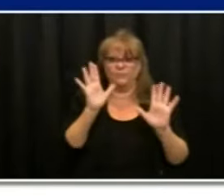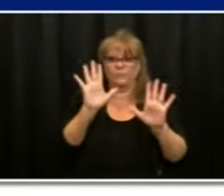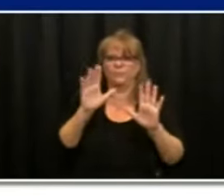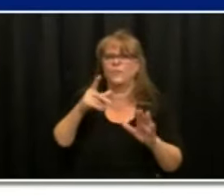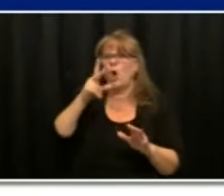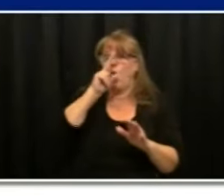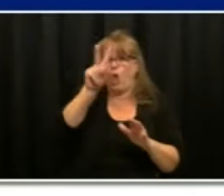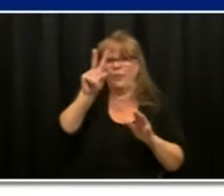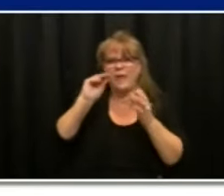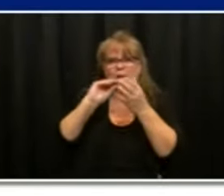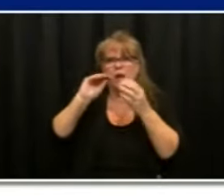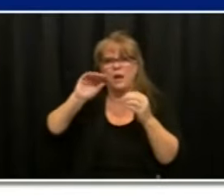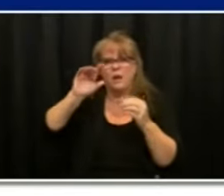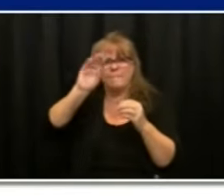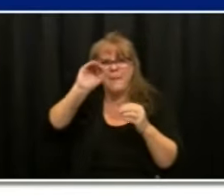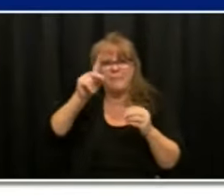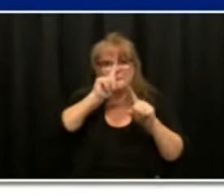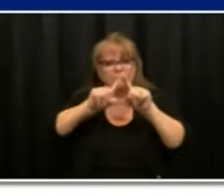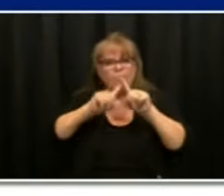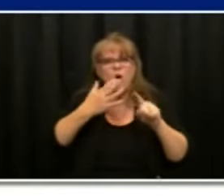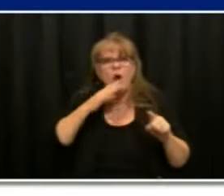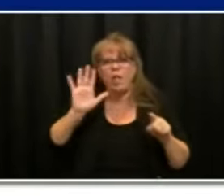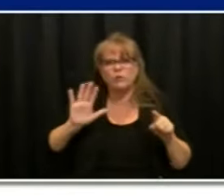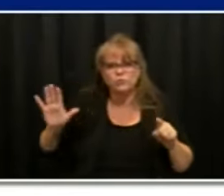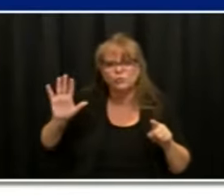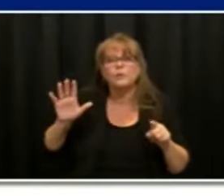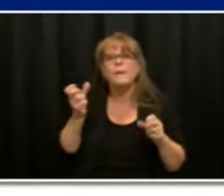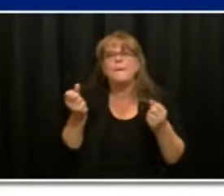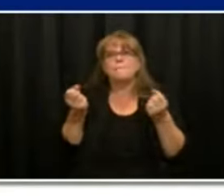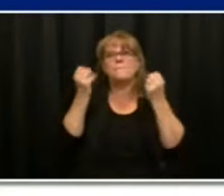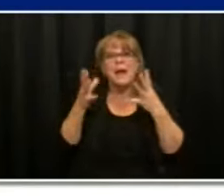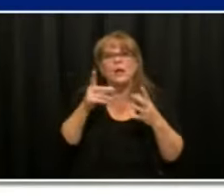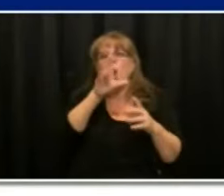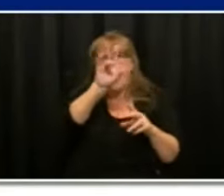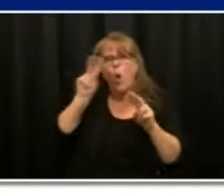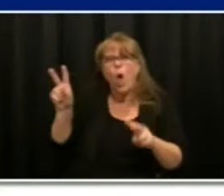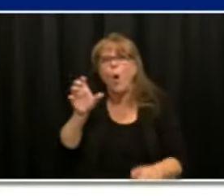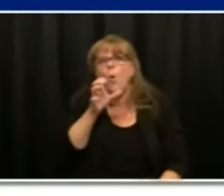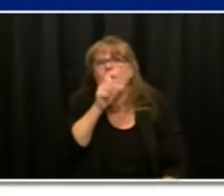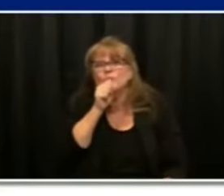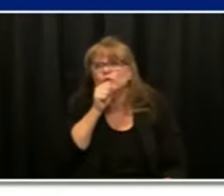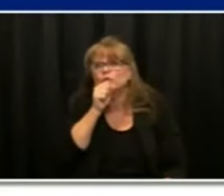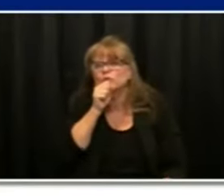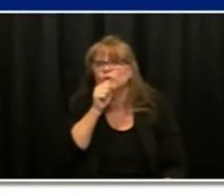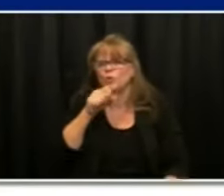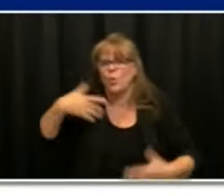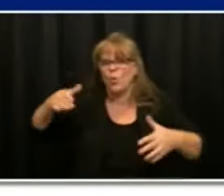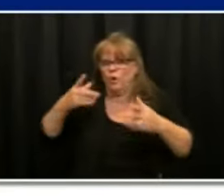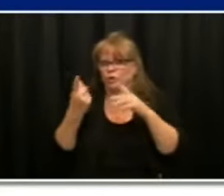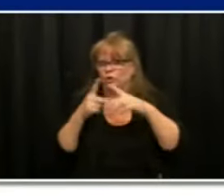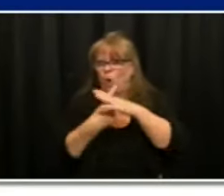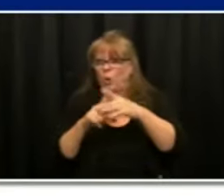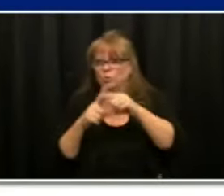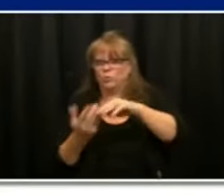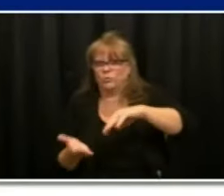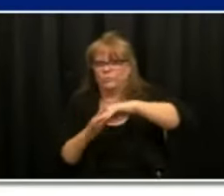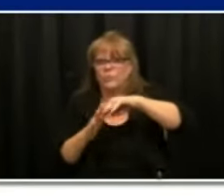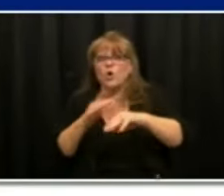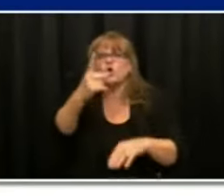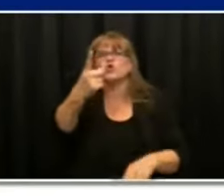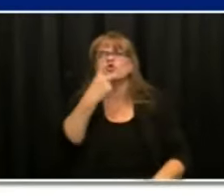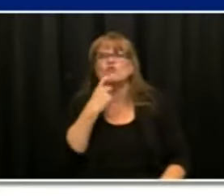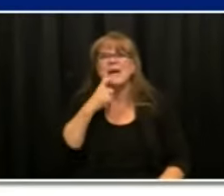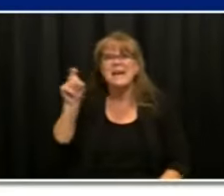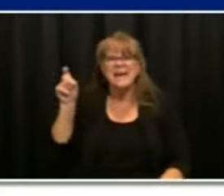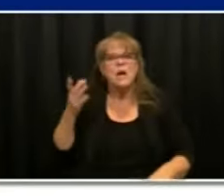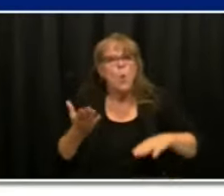in many areas of the state, indicated by orange and even red. At the beginning of this pandemic in